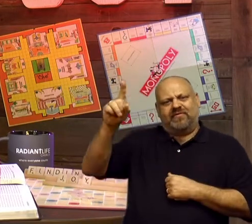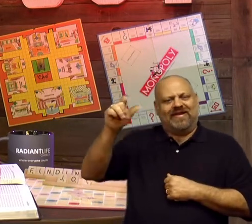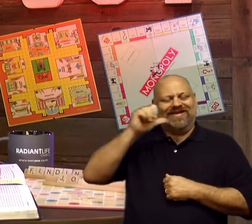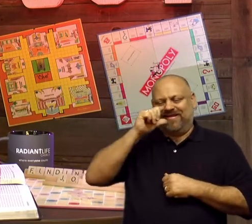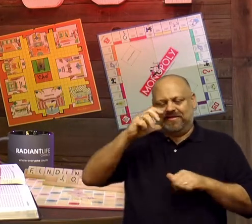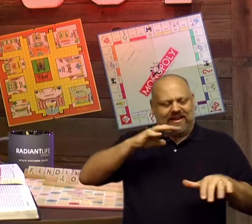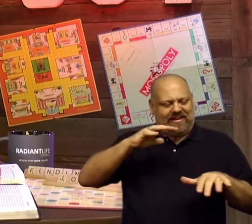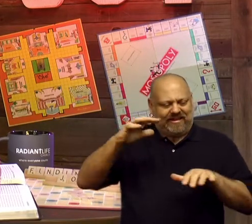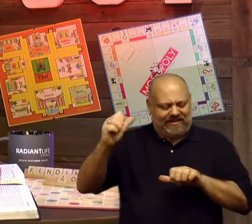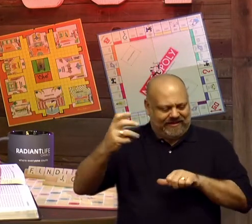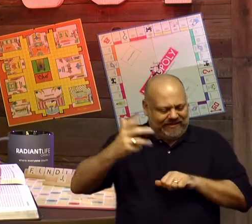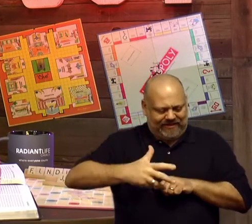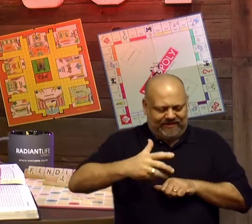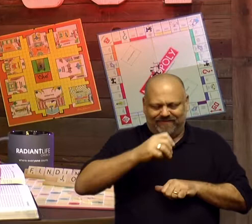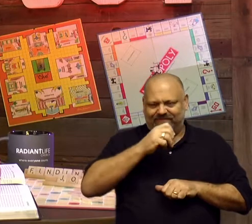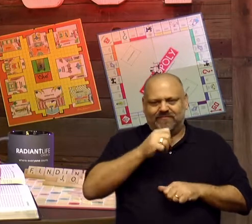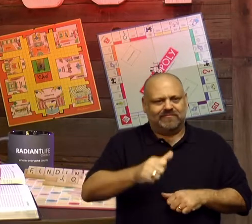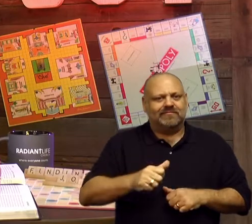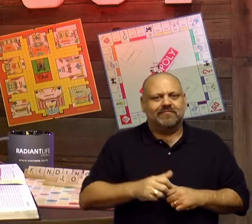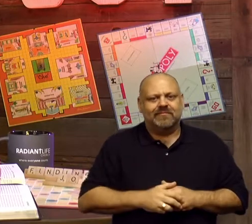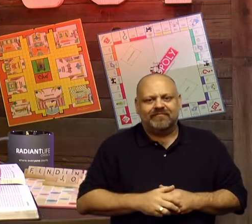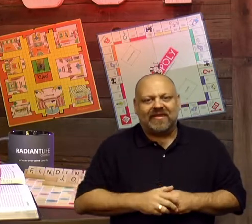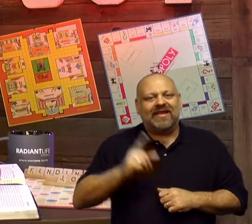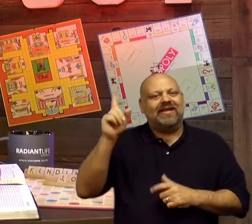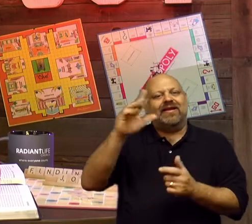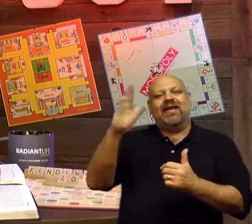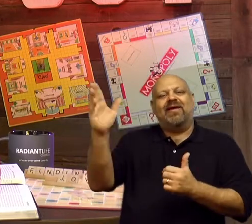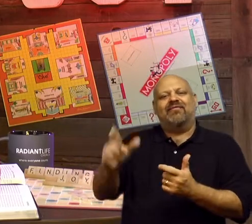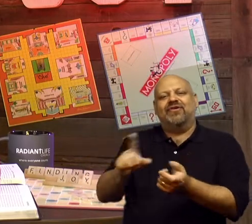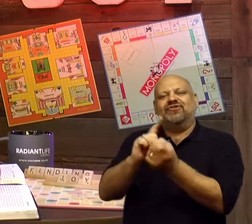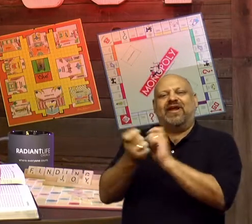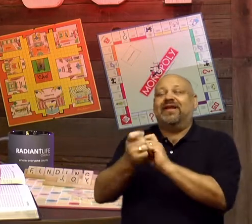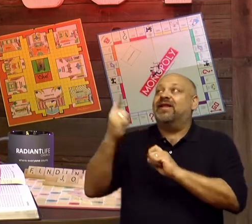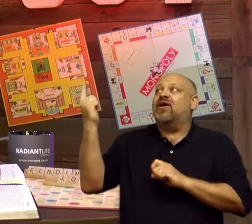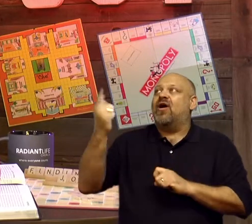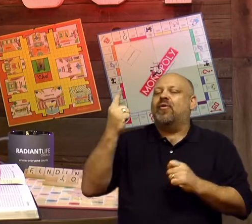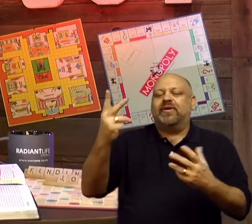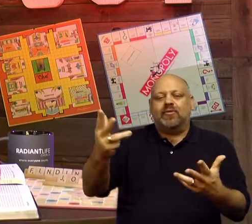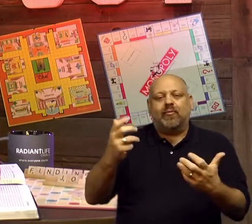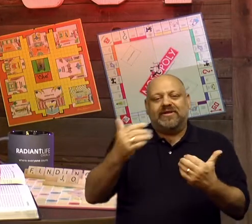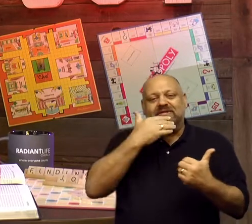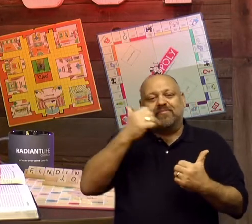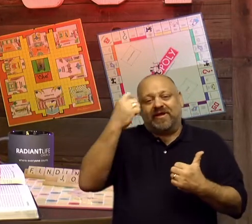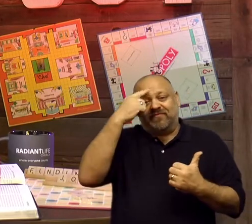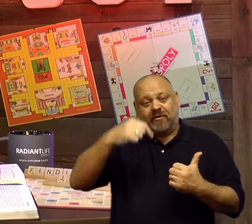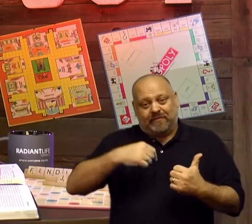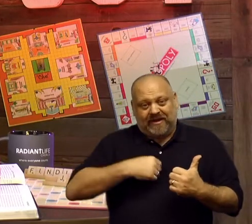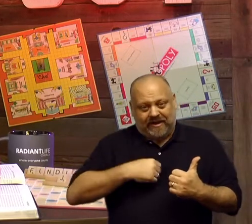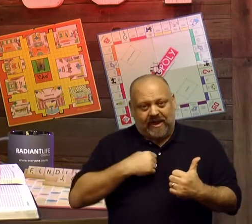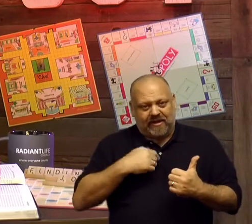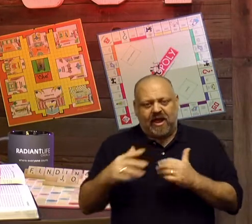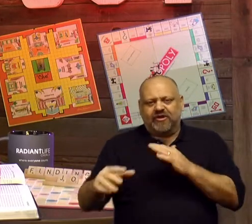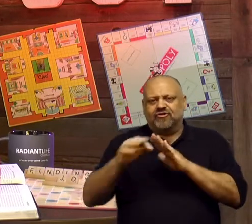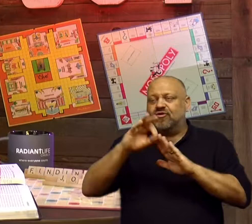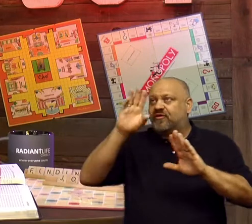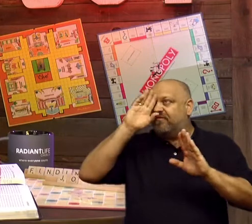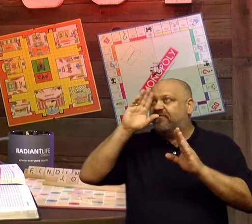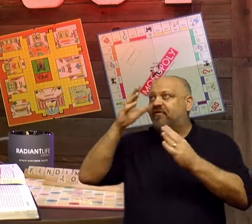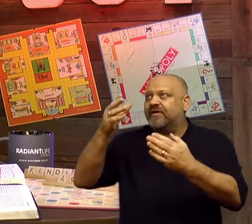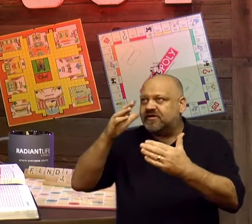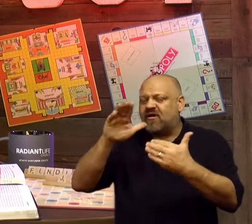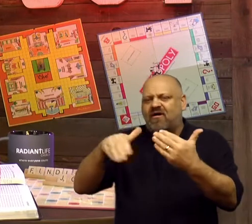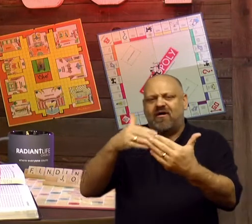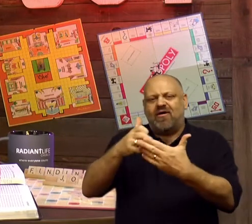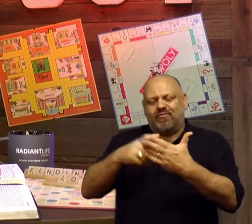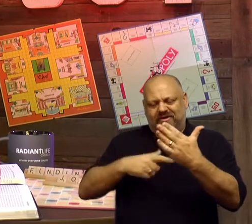serve a God who doesn't leave me or forsake me. He never changes. He always wants the best for me. And I